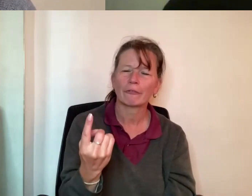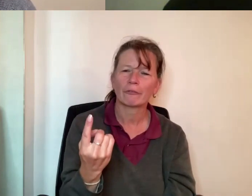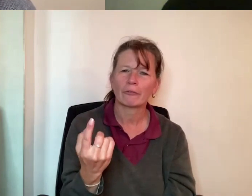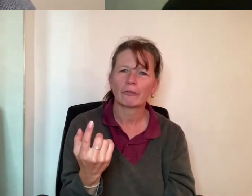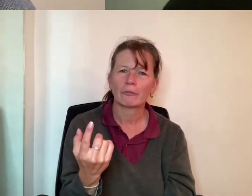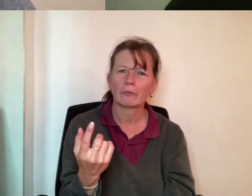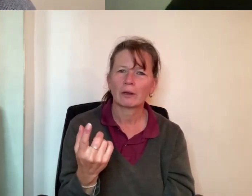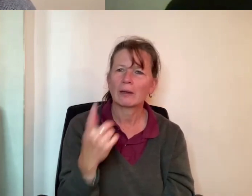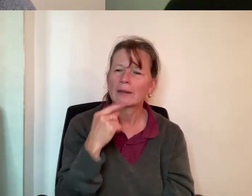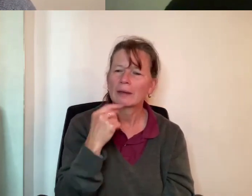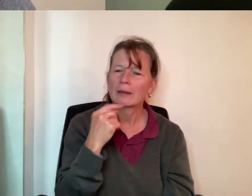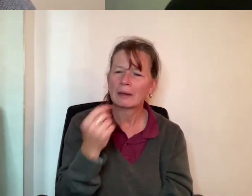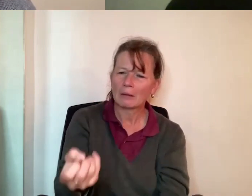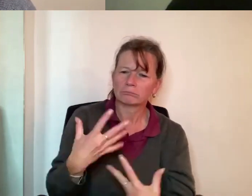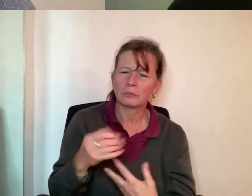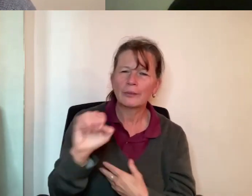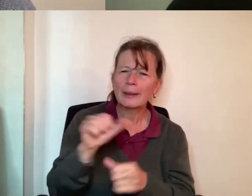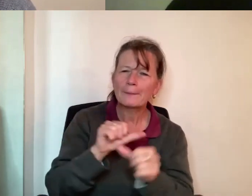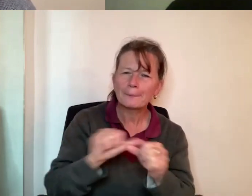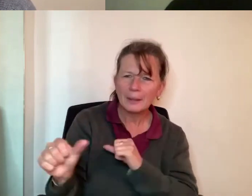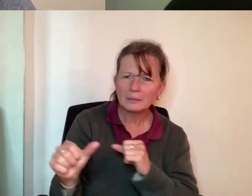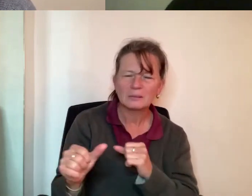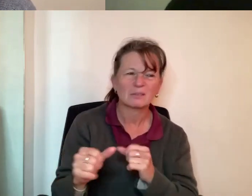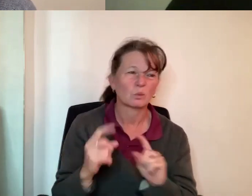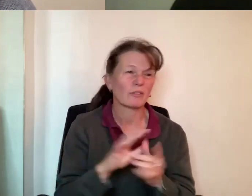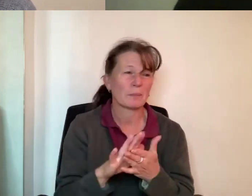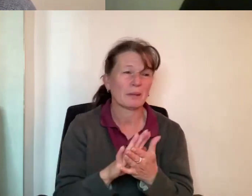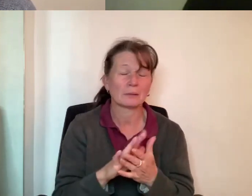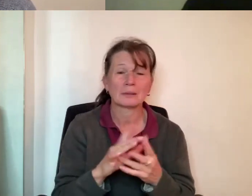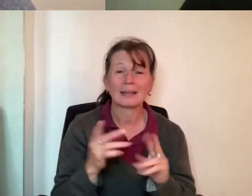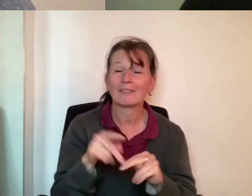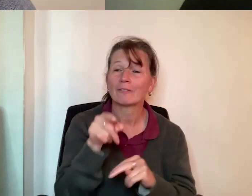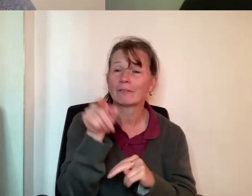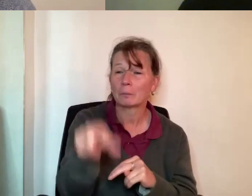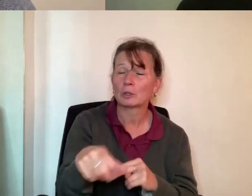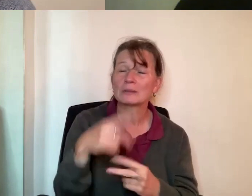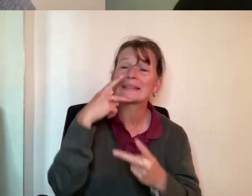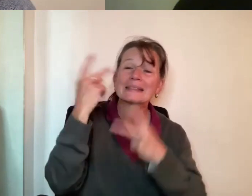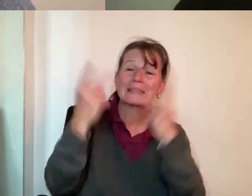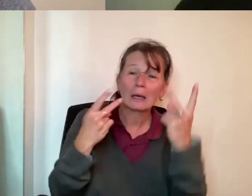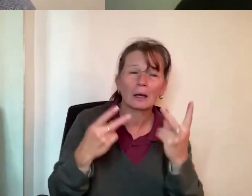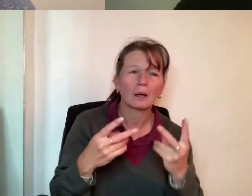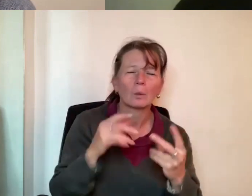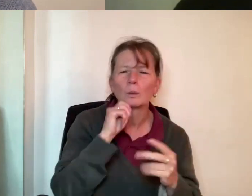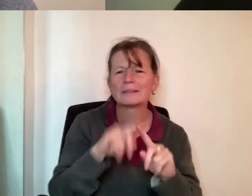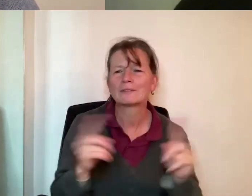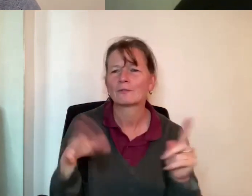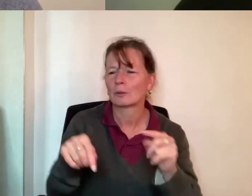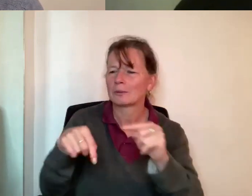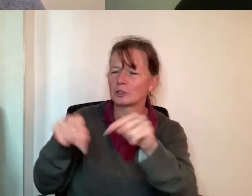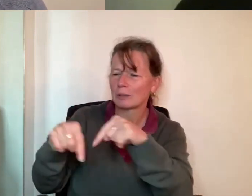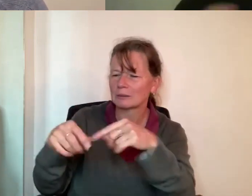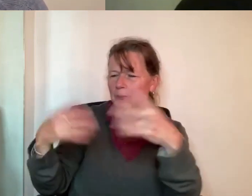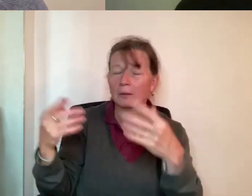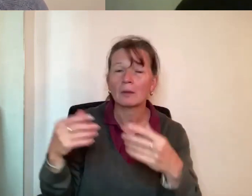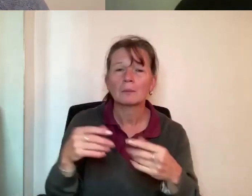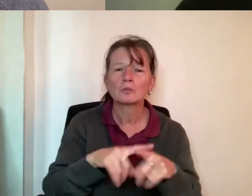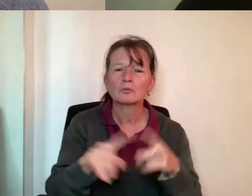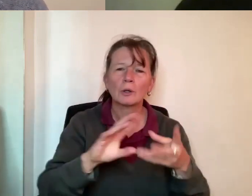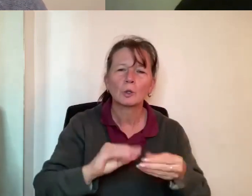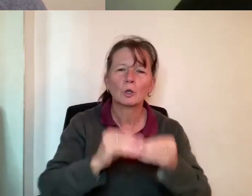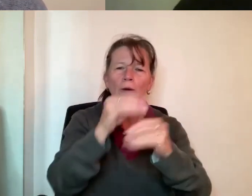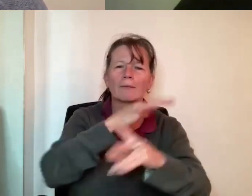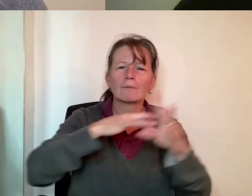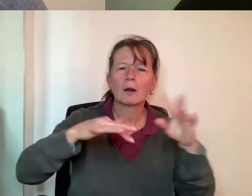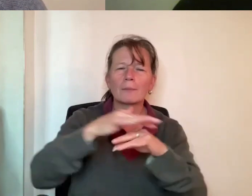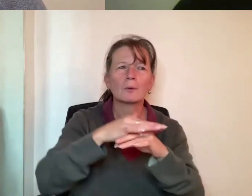give their best, whatever that means. So if you're a singer, that might mean something different if you're a director or what have you. But I think it's about trying to create an